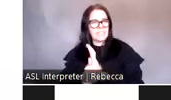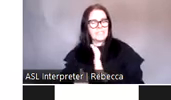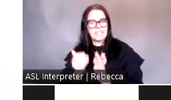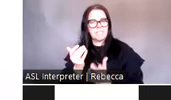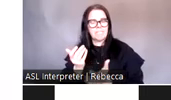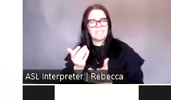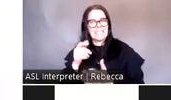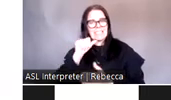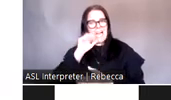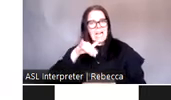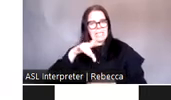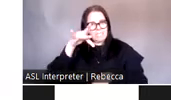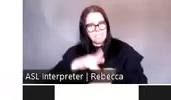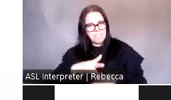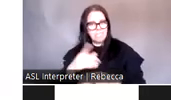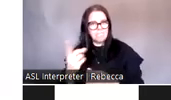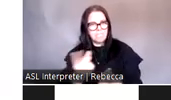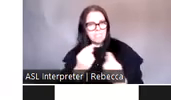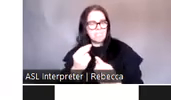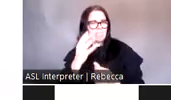more hands-on skills that employers are looking for.